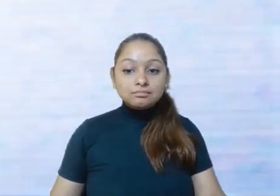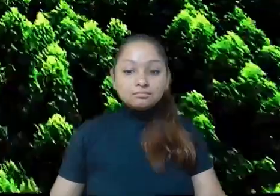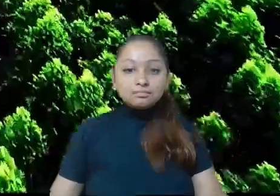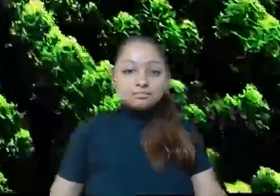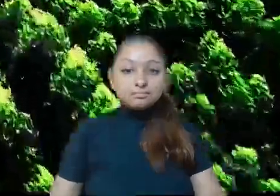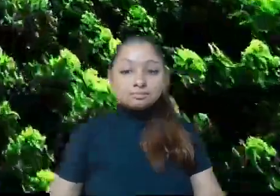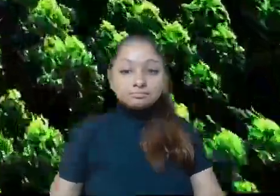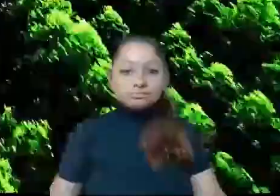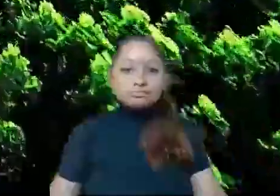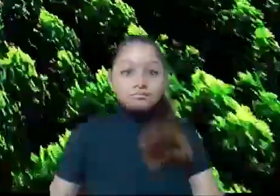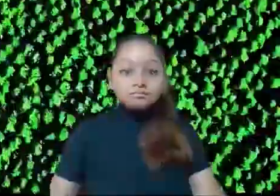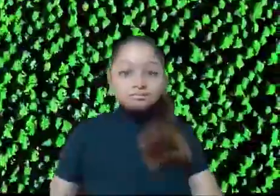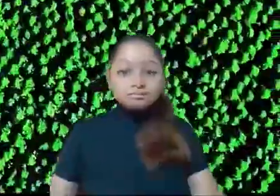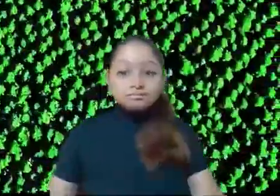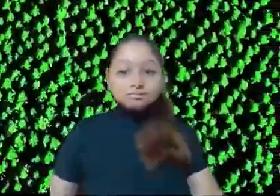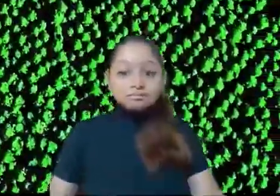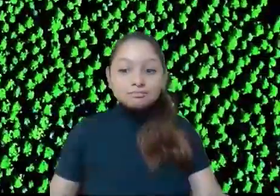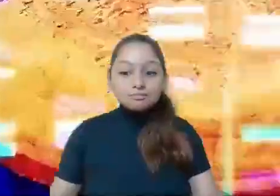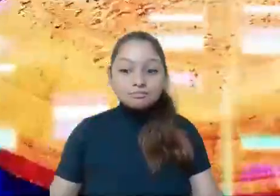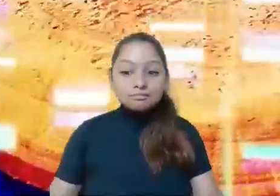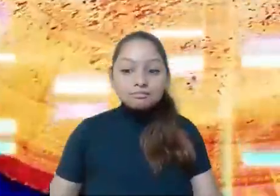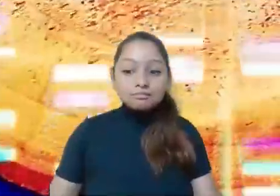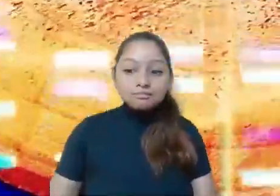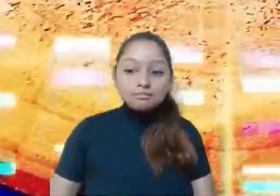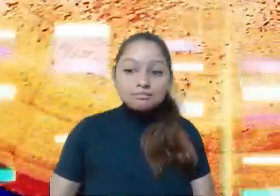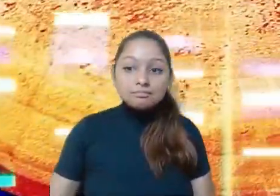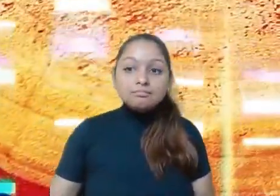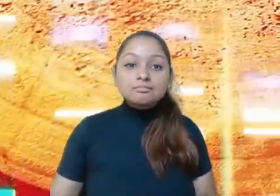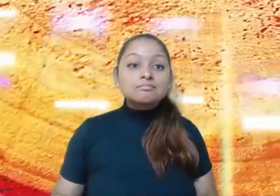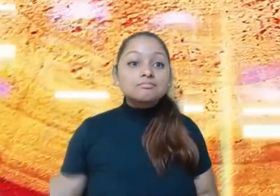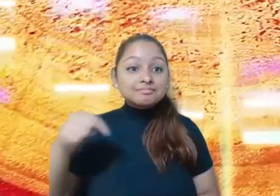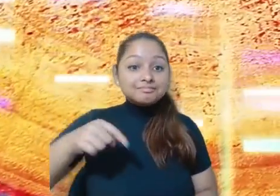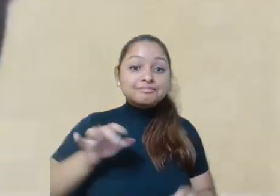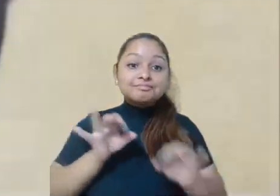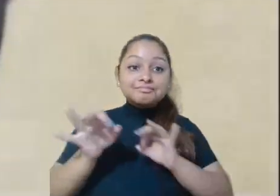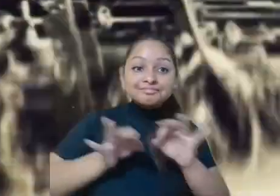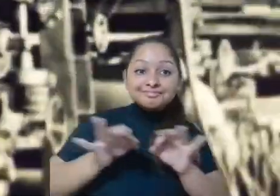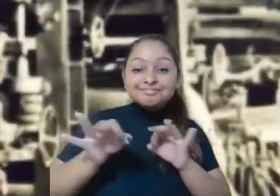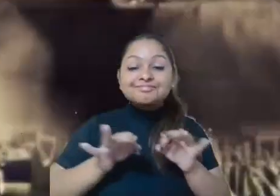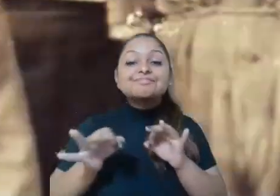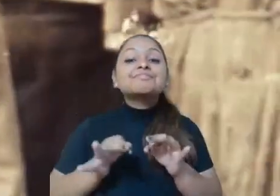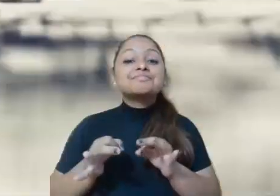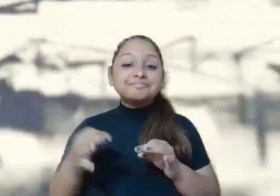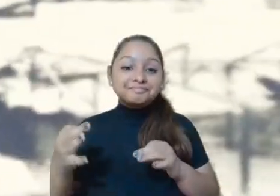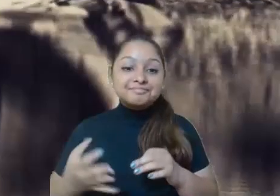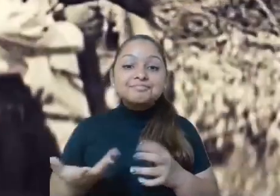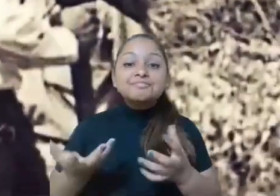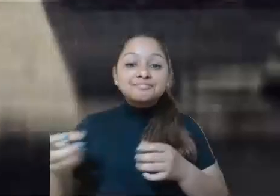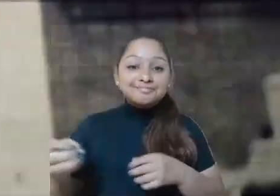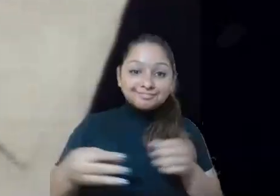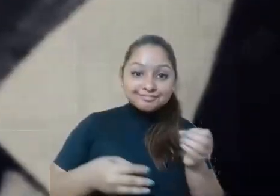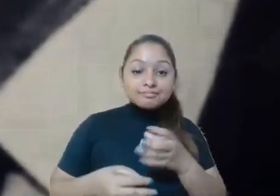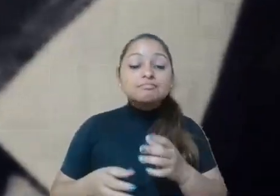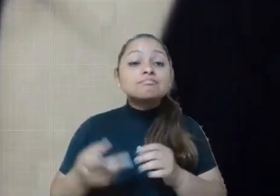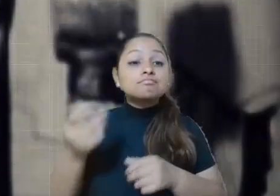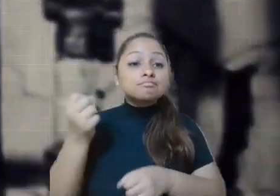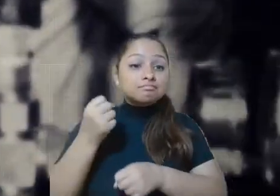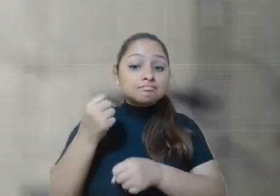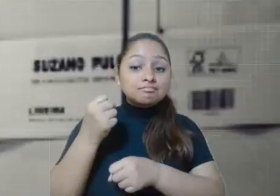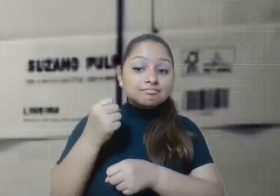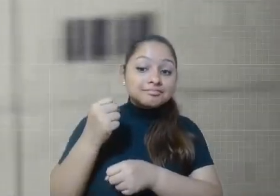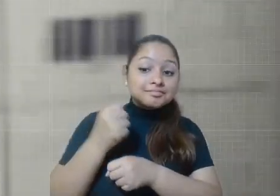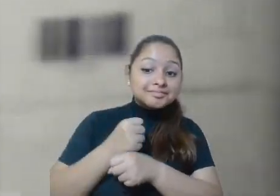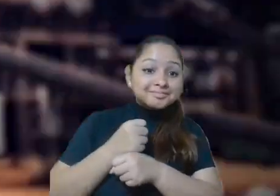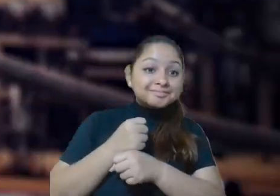Suzano produces renewable source products in large scale, boosted by innovation. For almost 100 years,